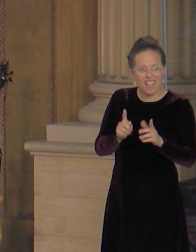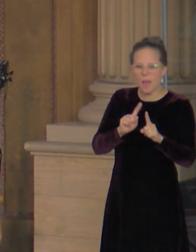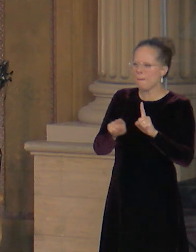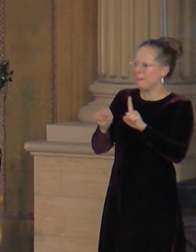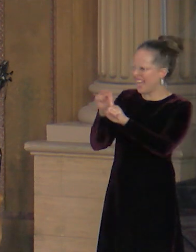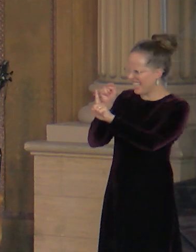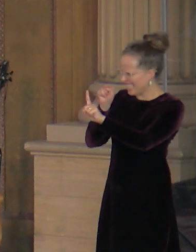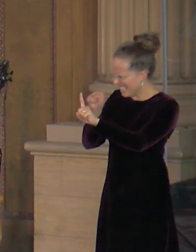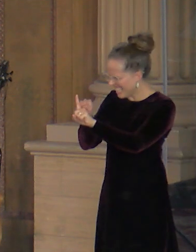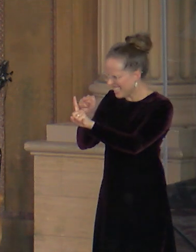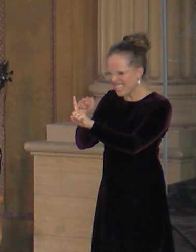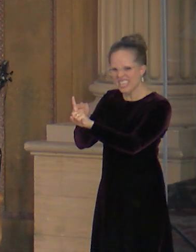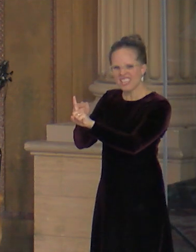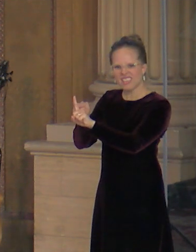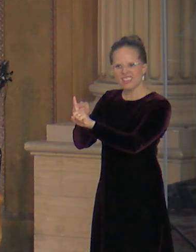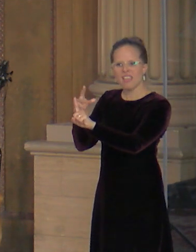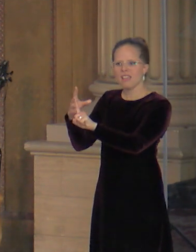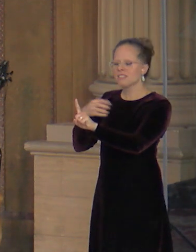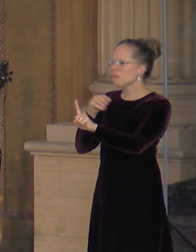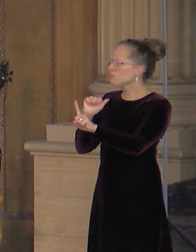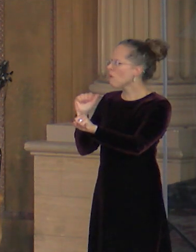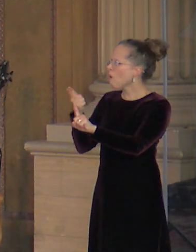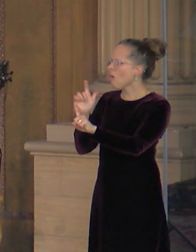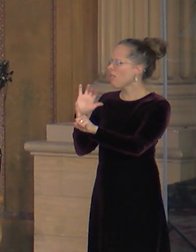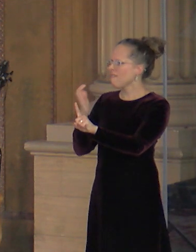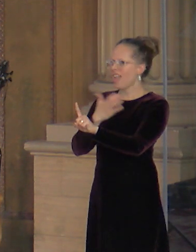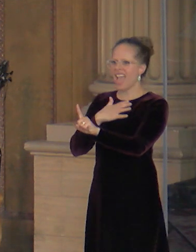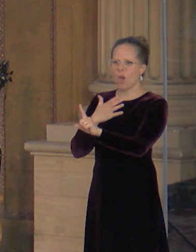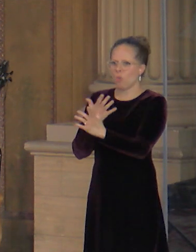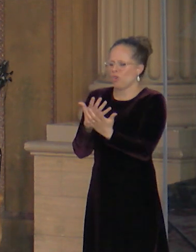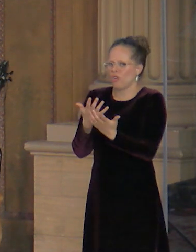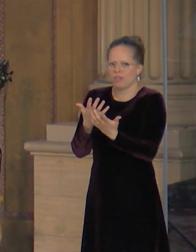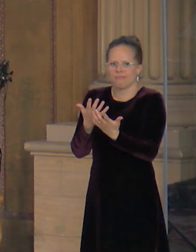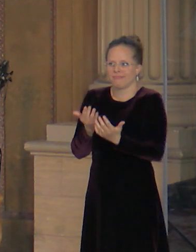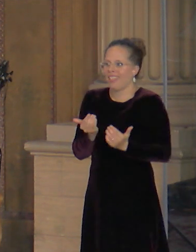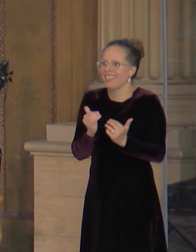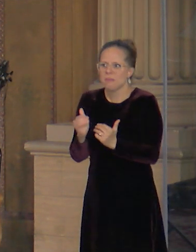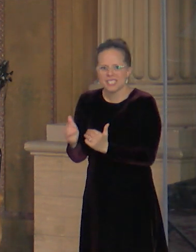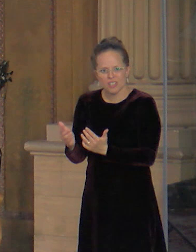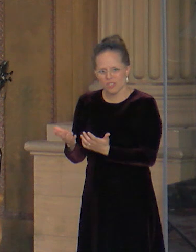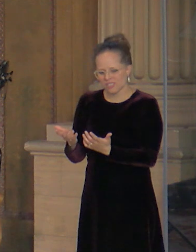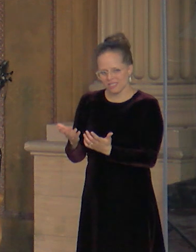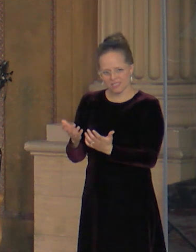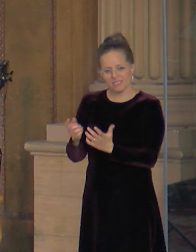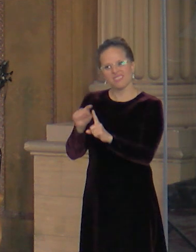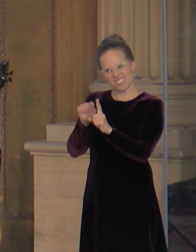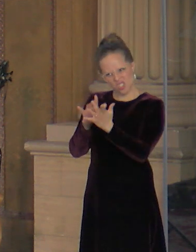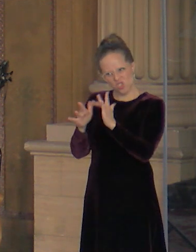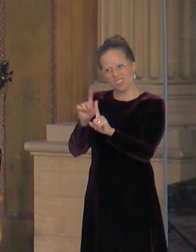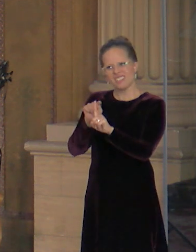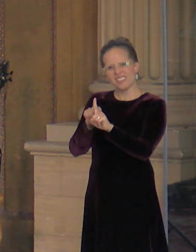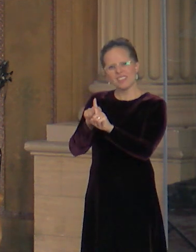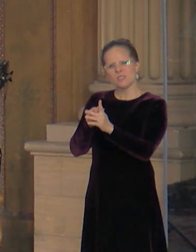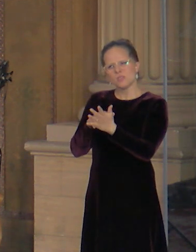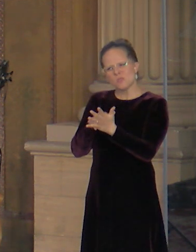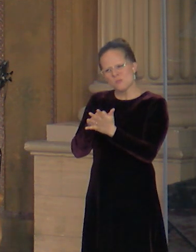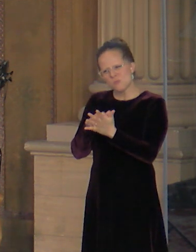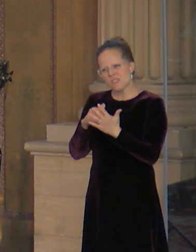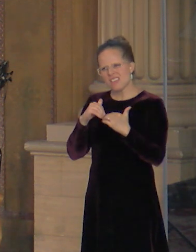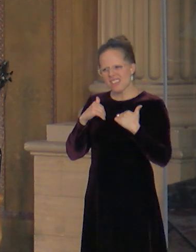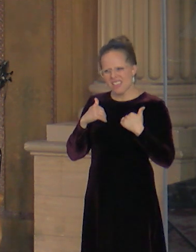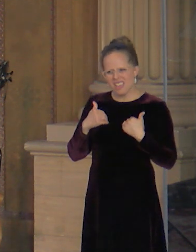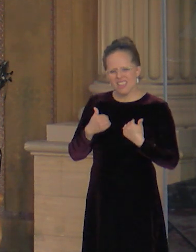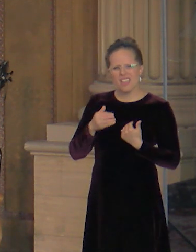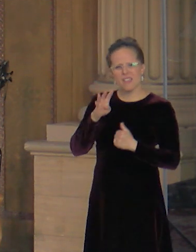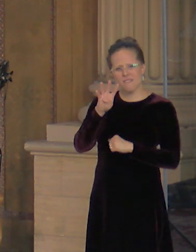non sinful human limitations who becomes weak through 40 days and 40 nights of fasting who faces temptation